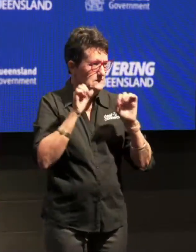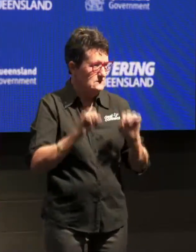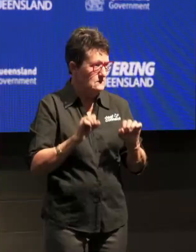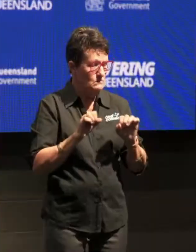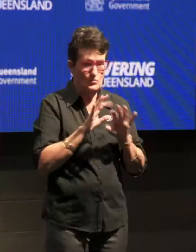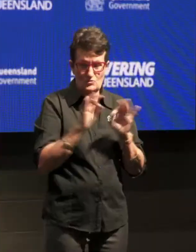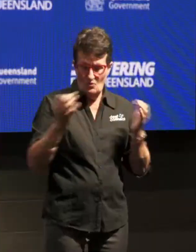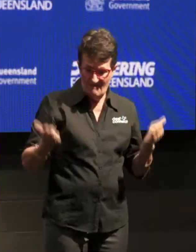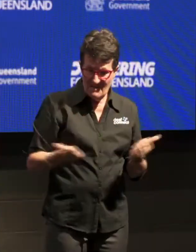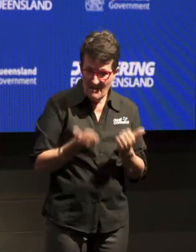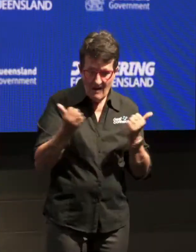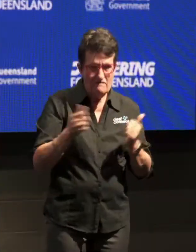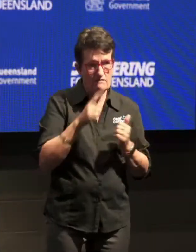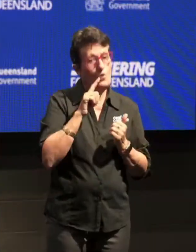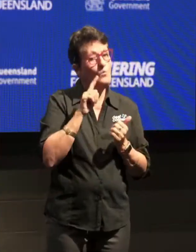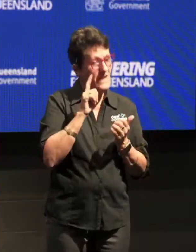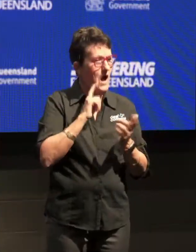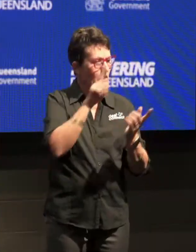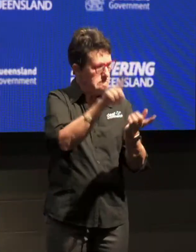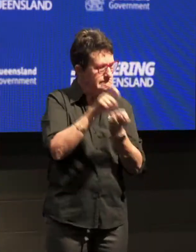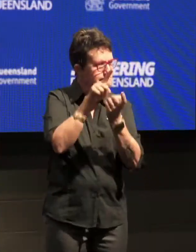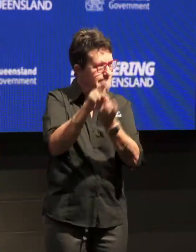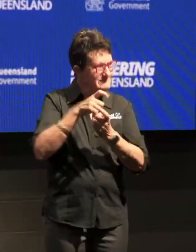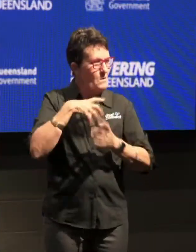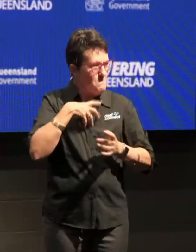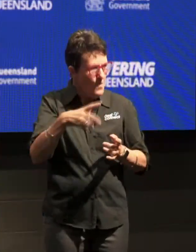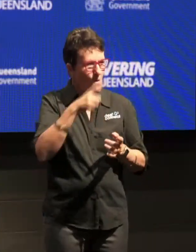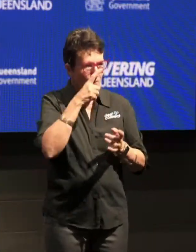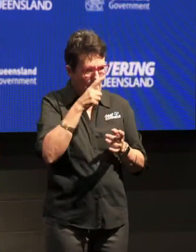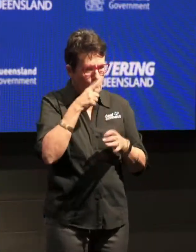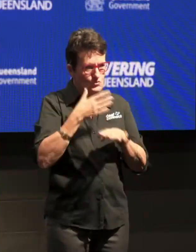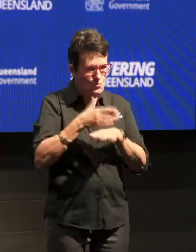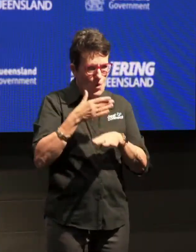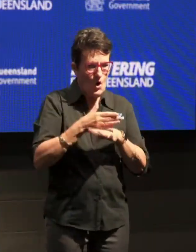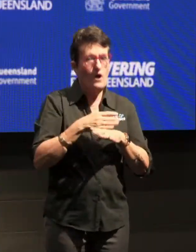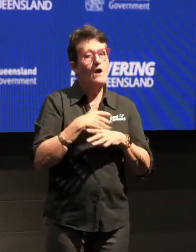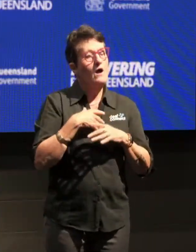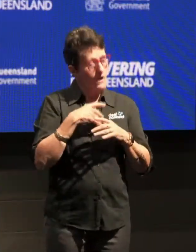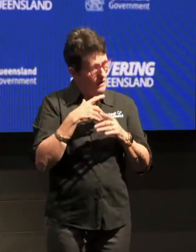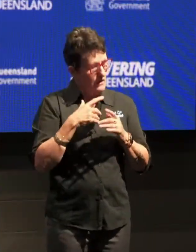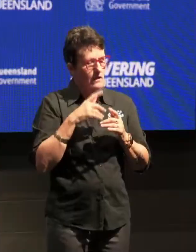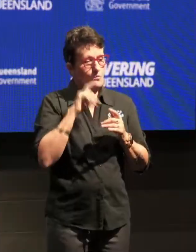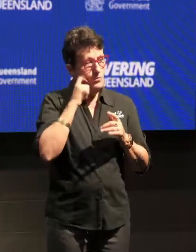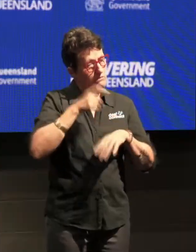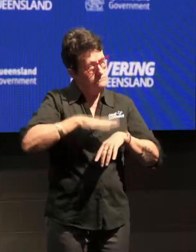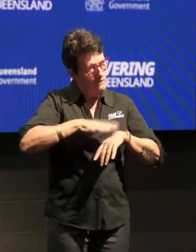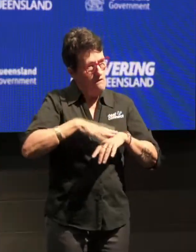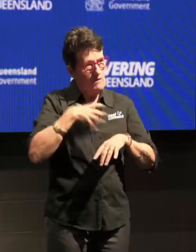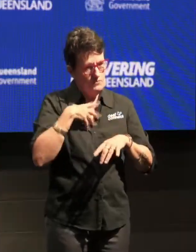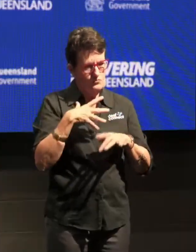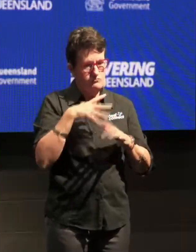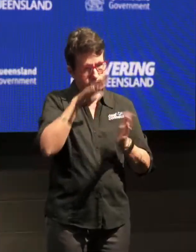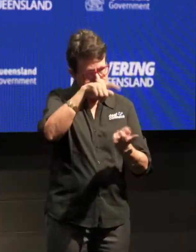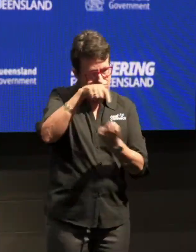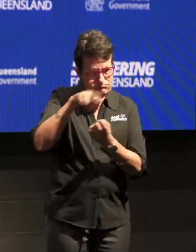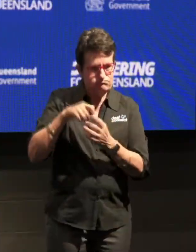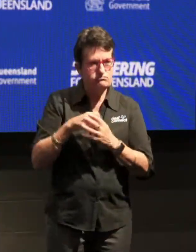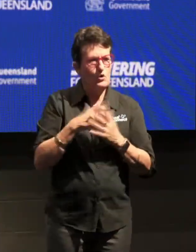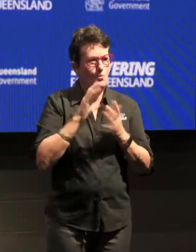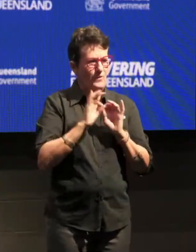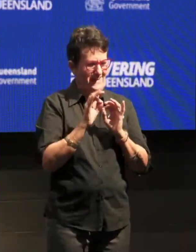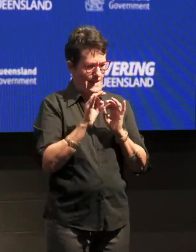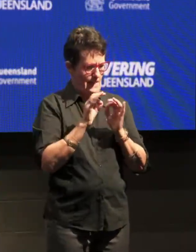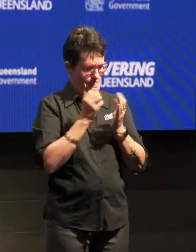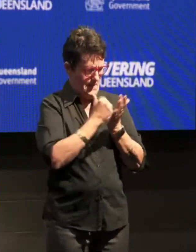fact we don't have enough. And we are employing more, and it'll take time, but we are employing more. So that's one of the issues. We have to get the ratio